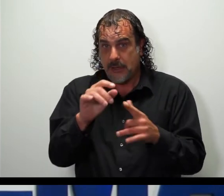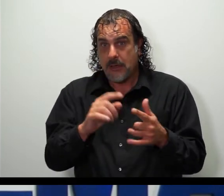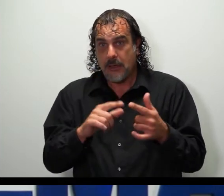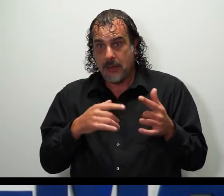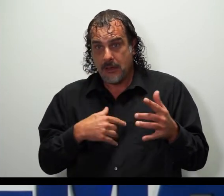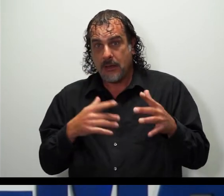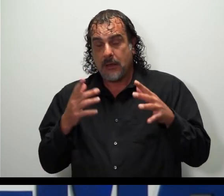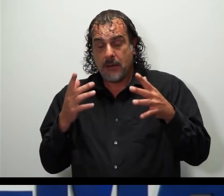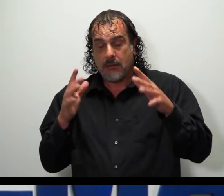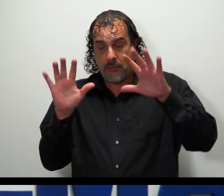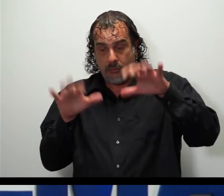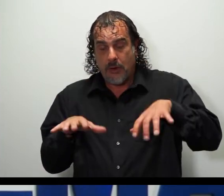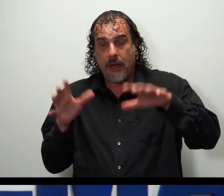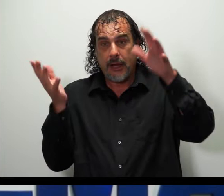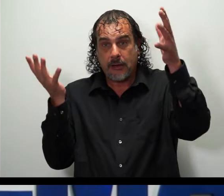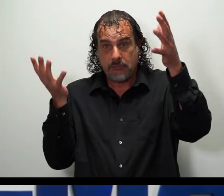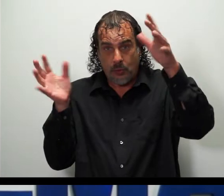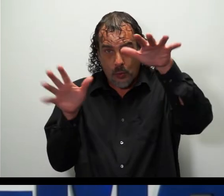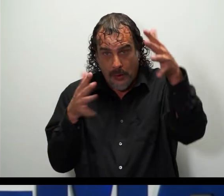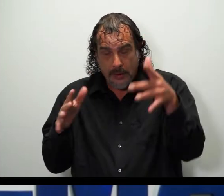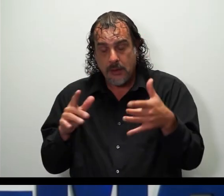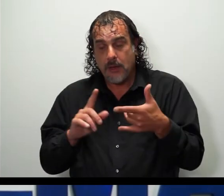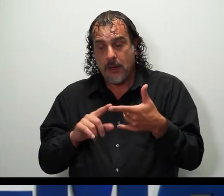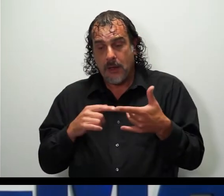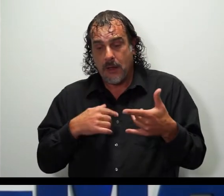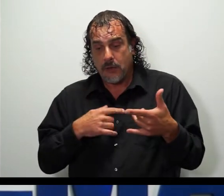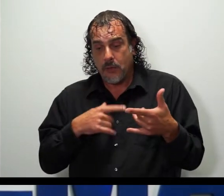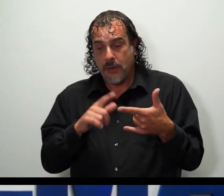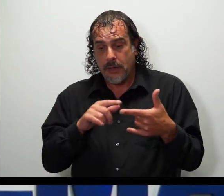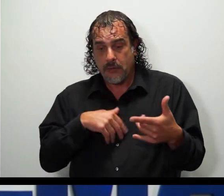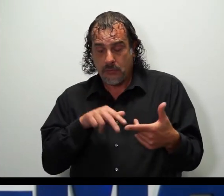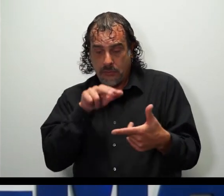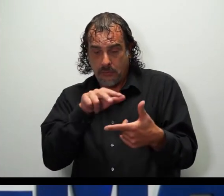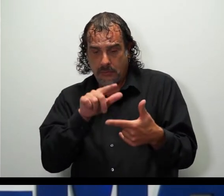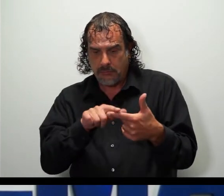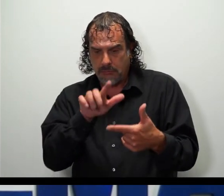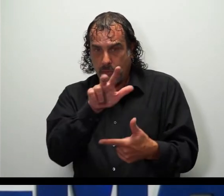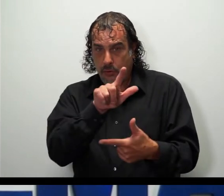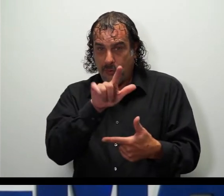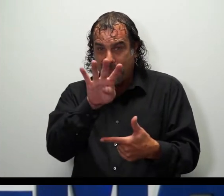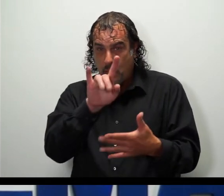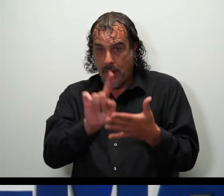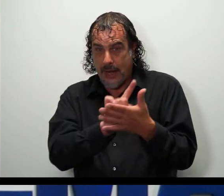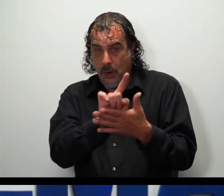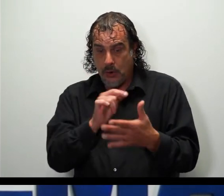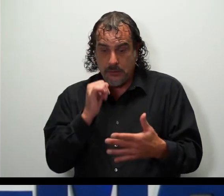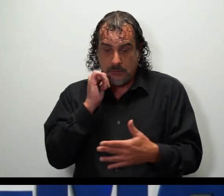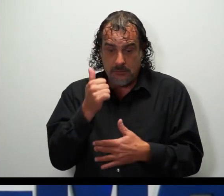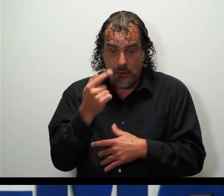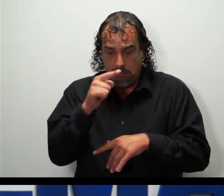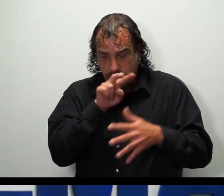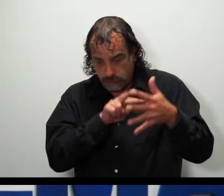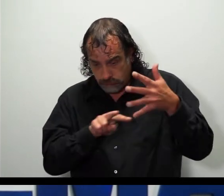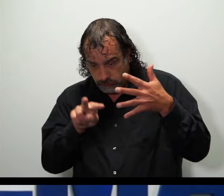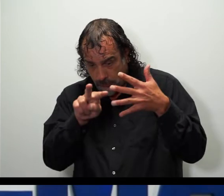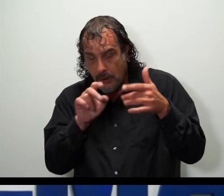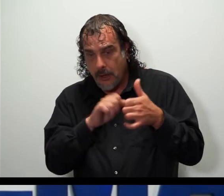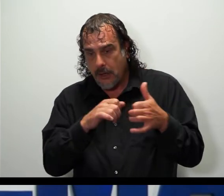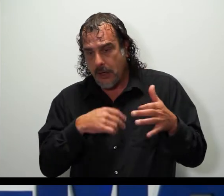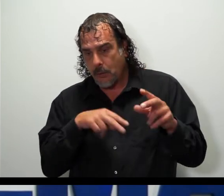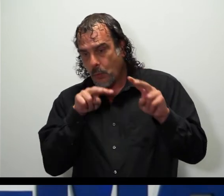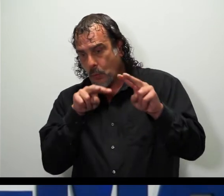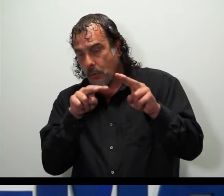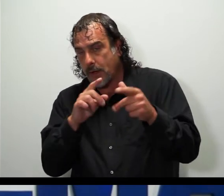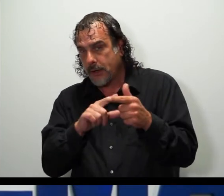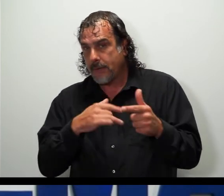pay attention. We need to watch the storm very closely over the next 24 hours because that's really going to be key to what this storm is going to do in the